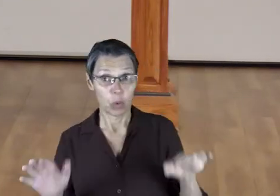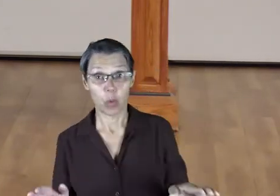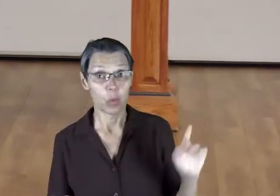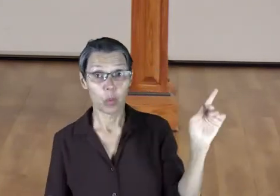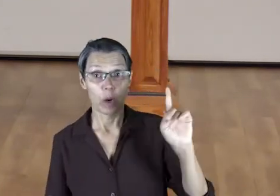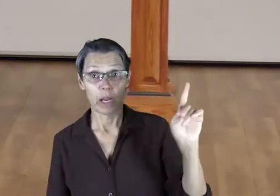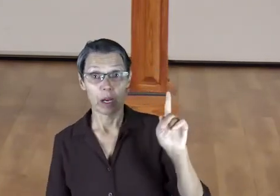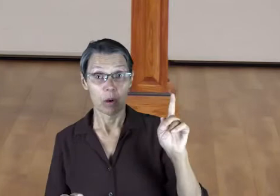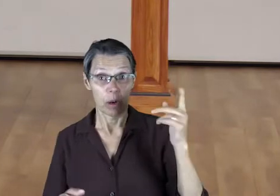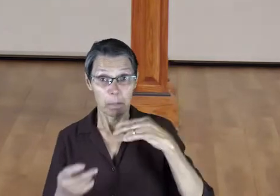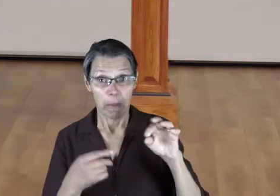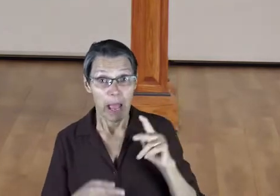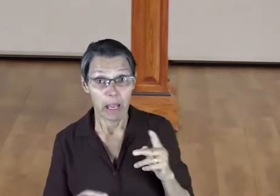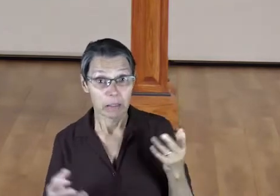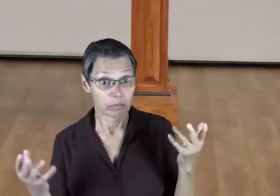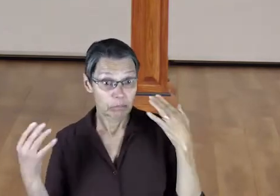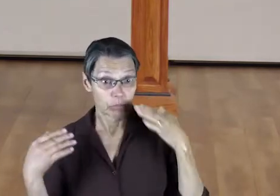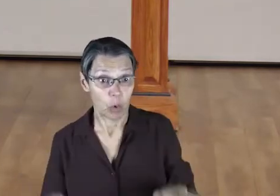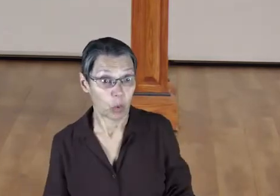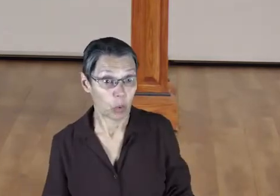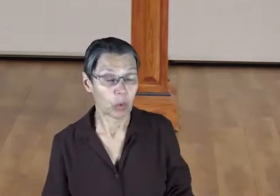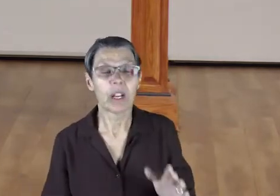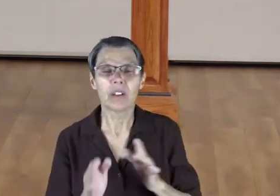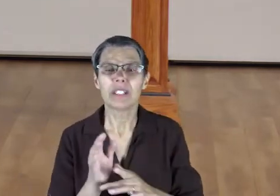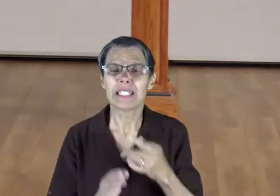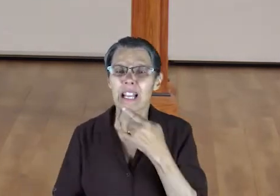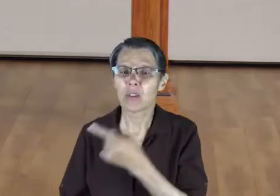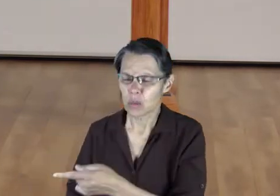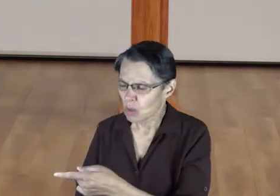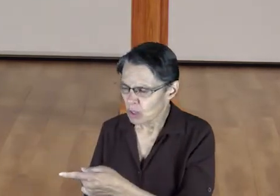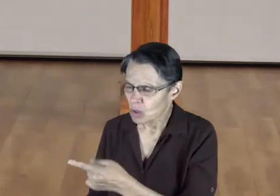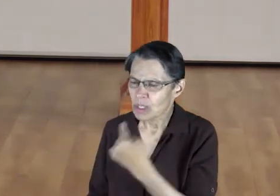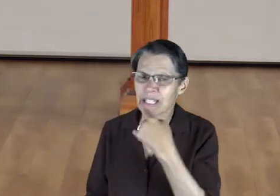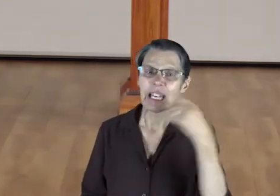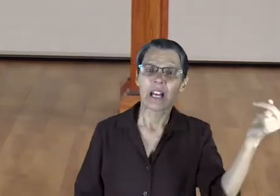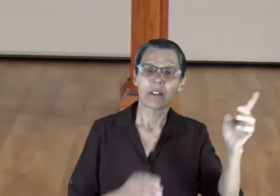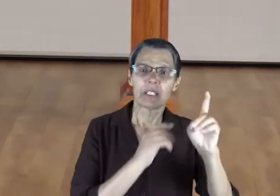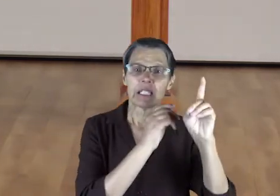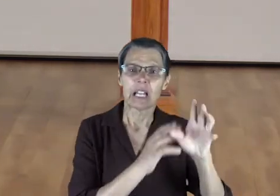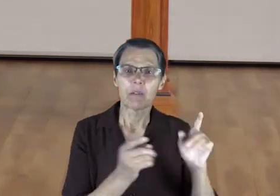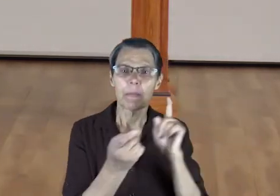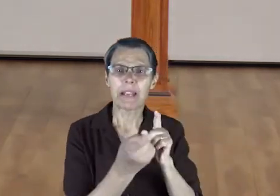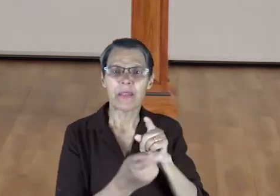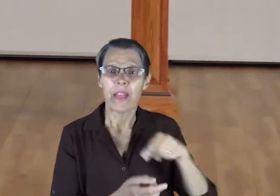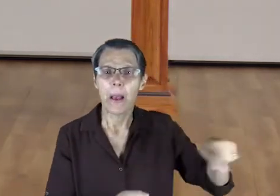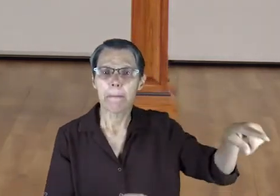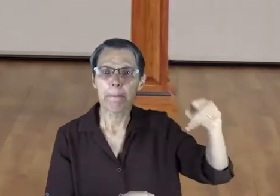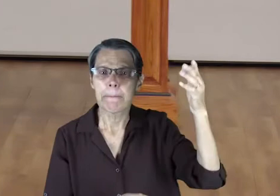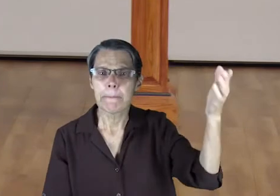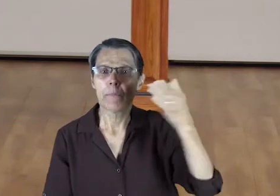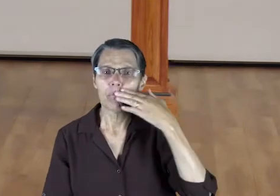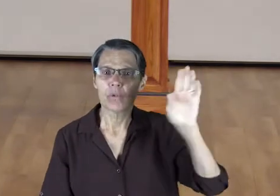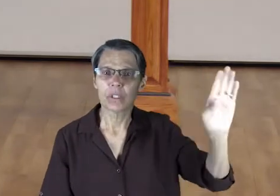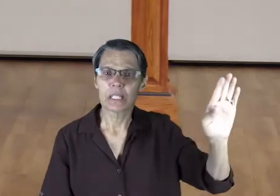back. He does say to her, tell the disciples that I will meet them in Jerusalem. So she runs back and tells them. They don't believe her, and